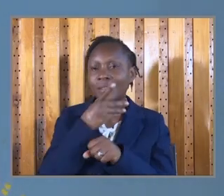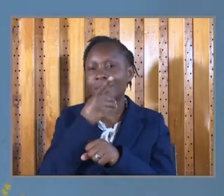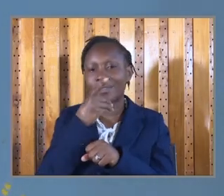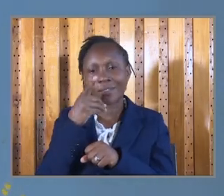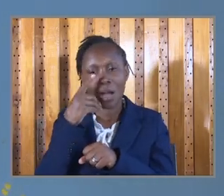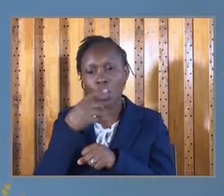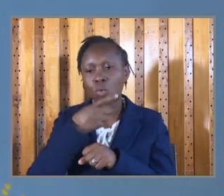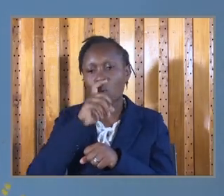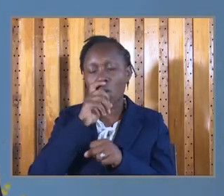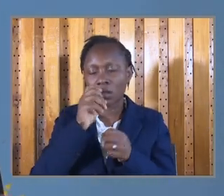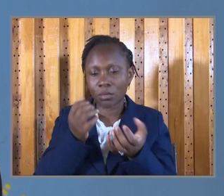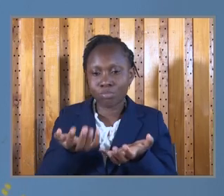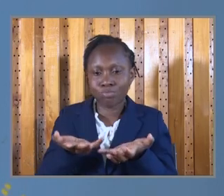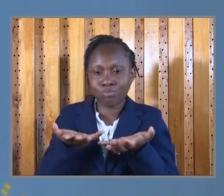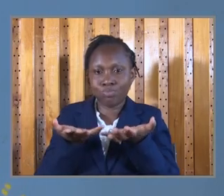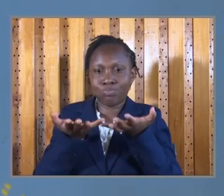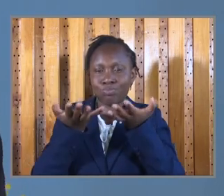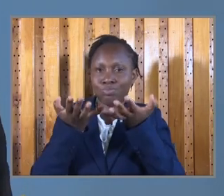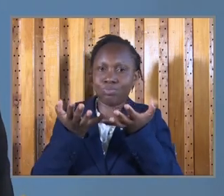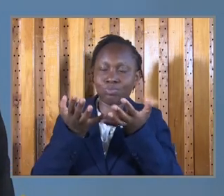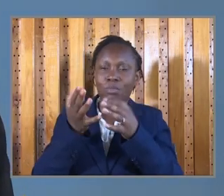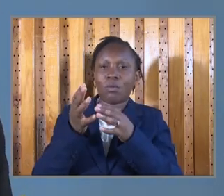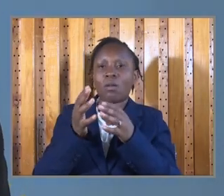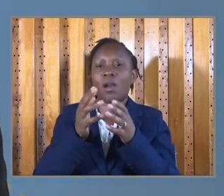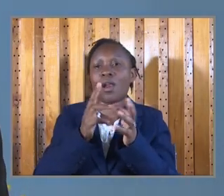floods and they face natural disasters.